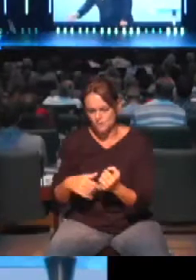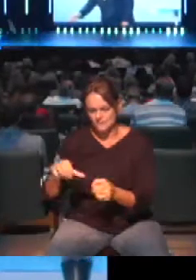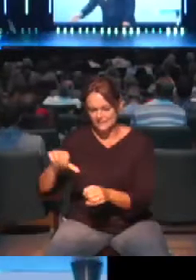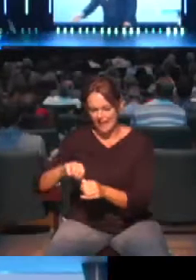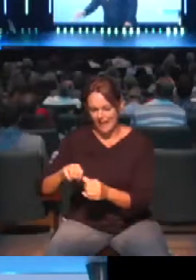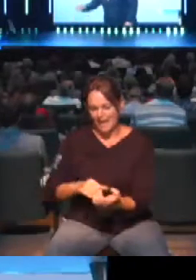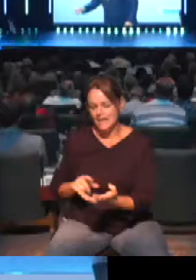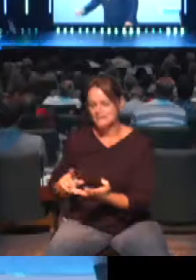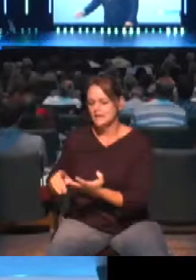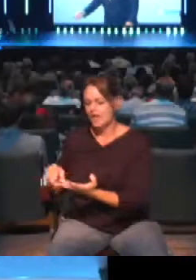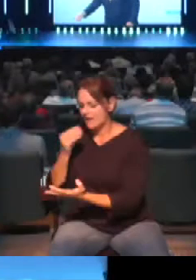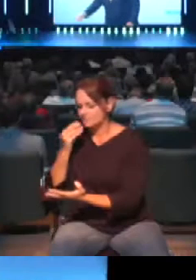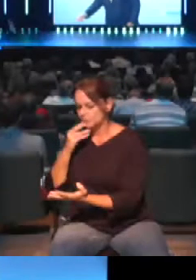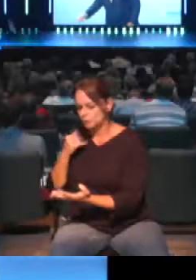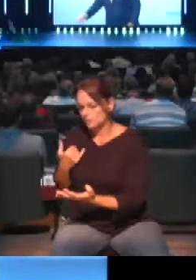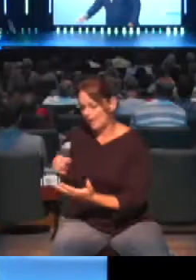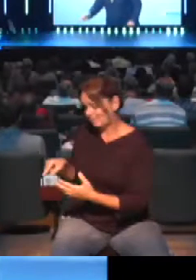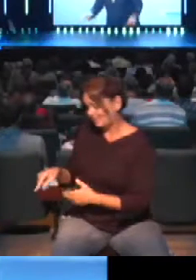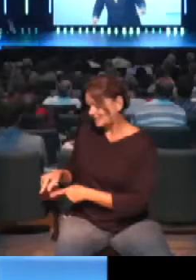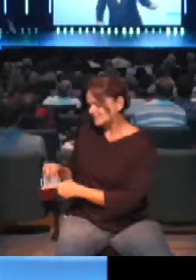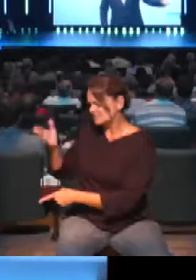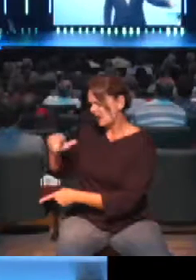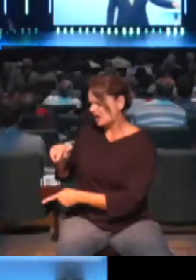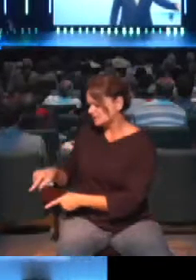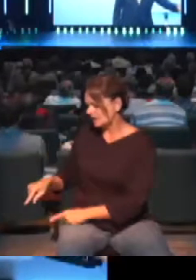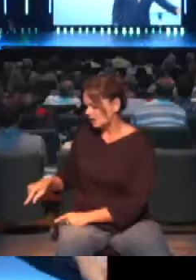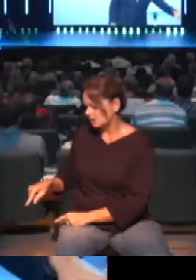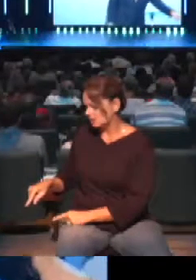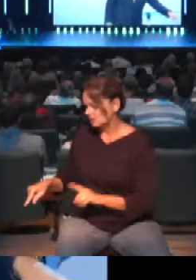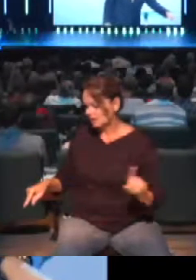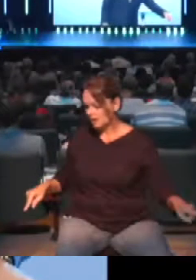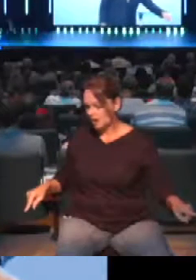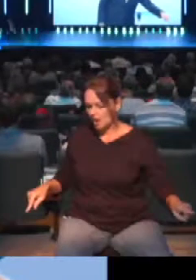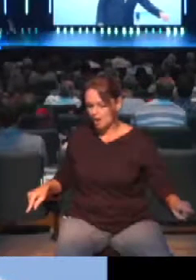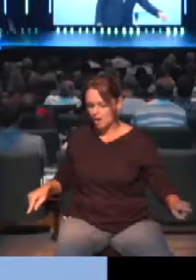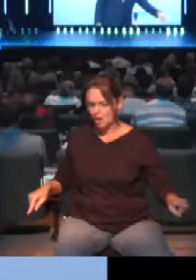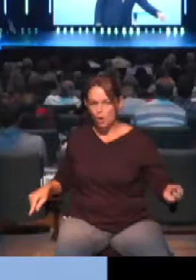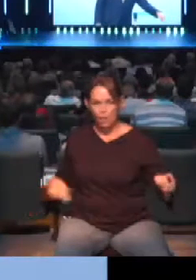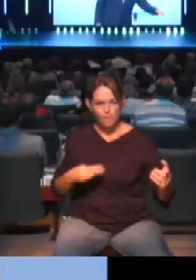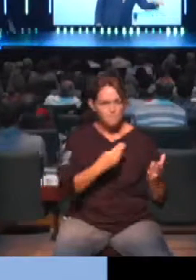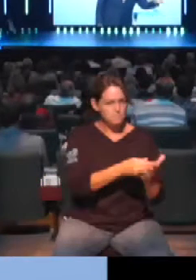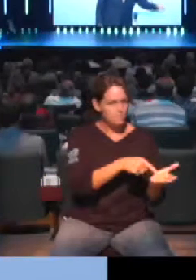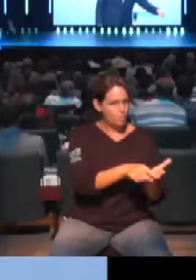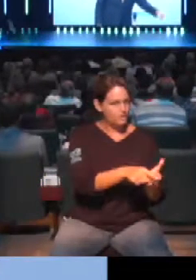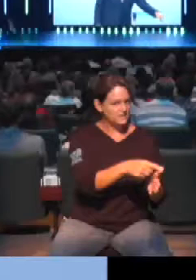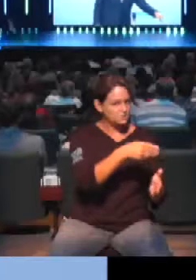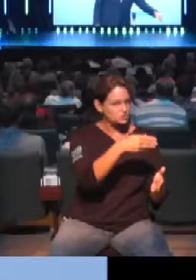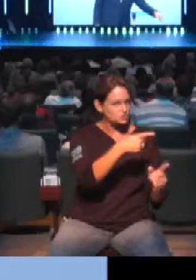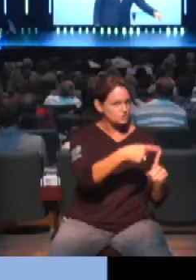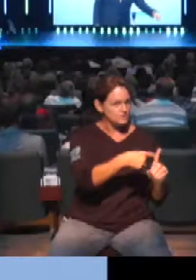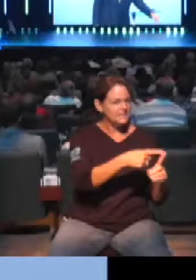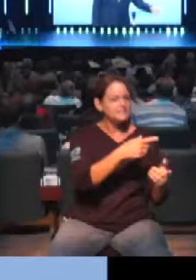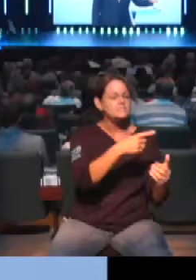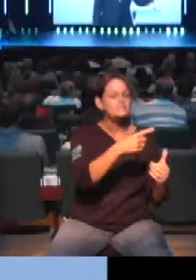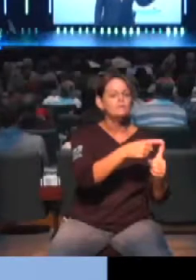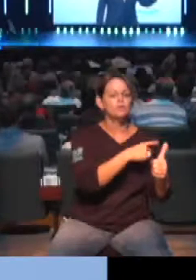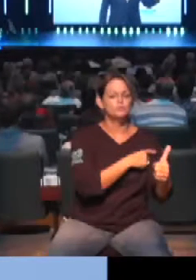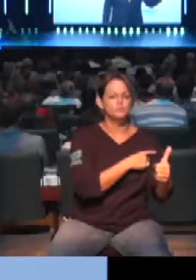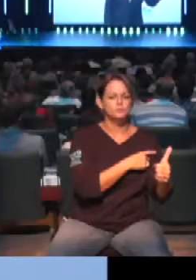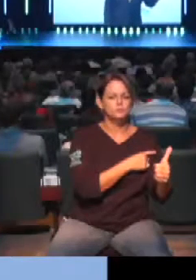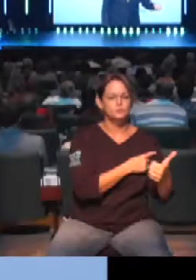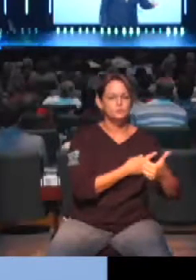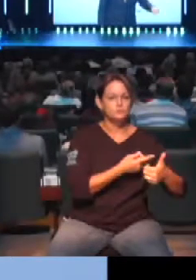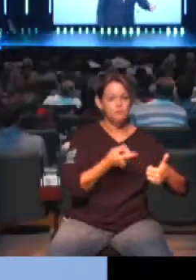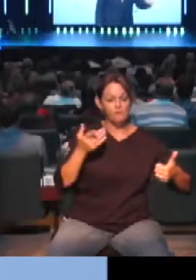here's your part. No, that's not God's part. You gave the first part to the mortgage company. You gave God's part to the mortgage company, and the